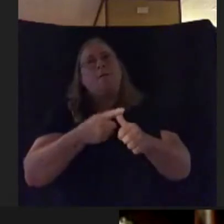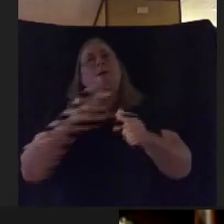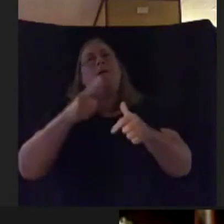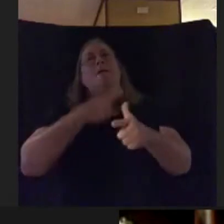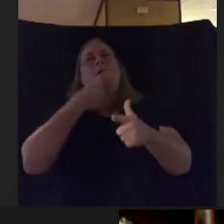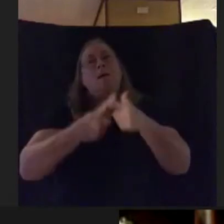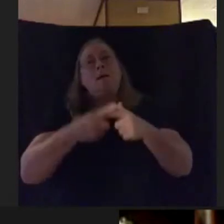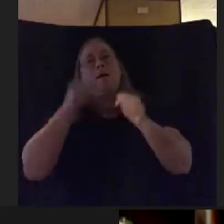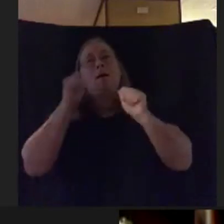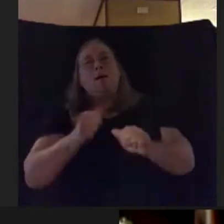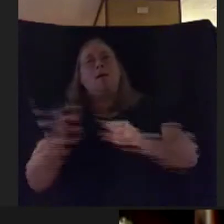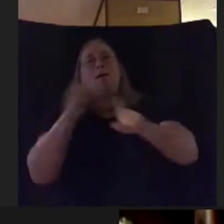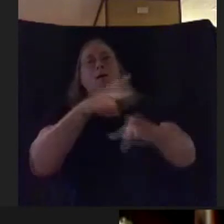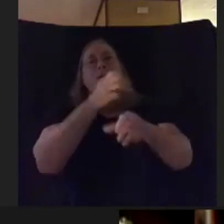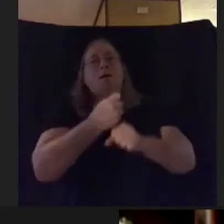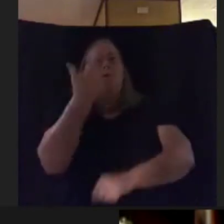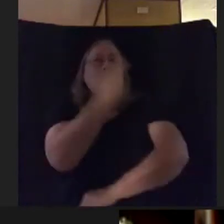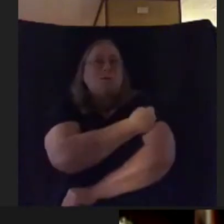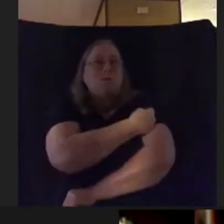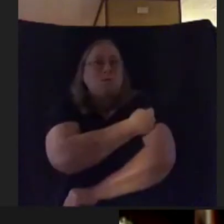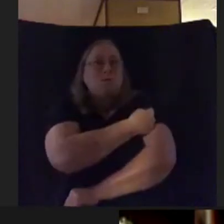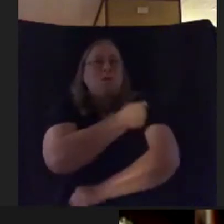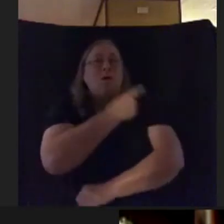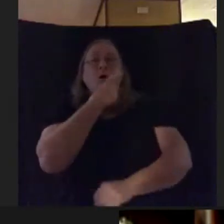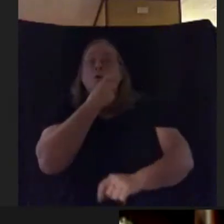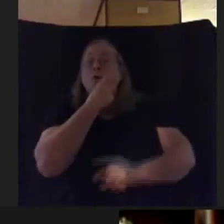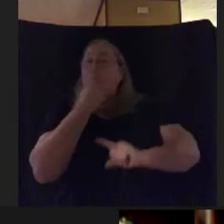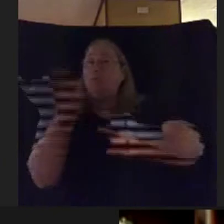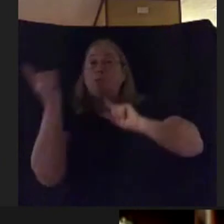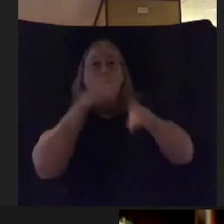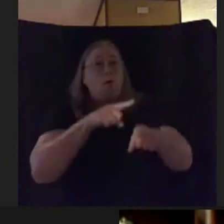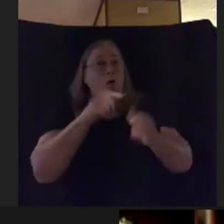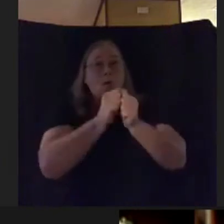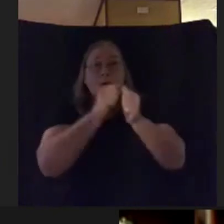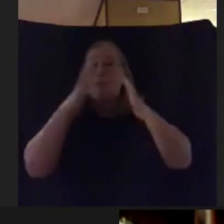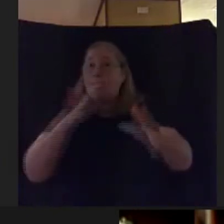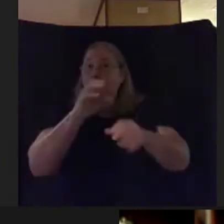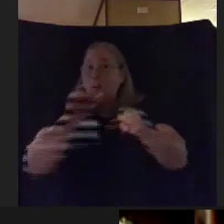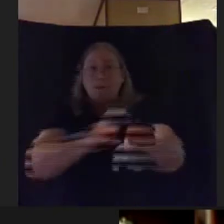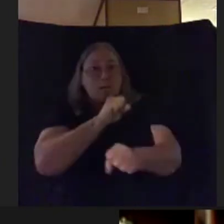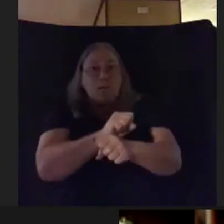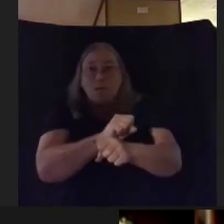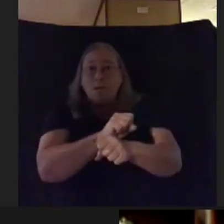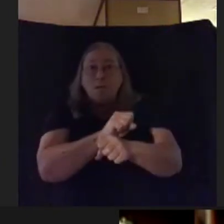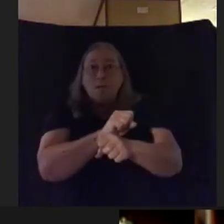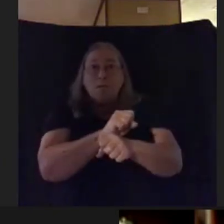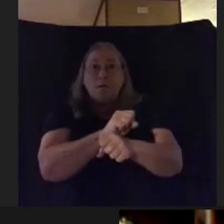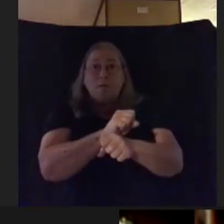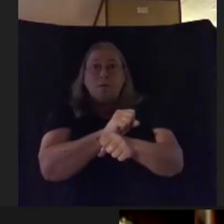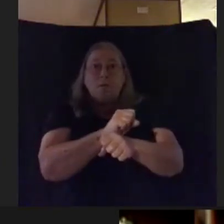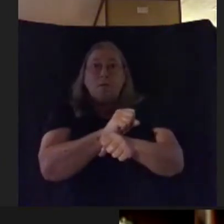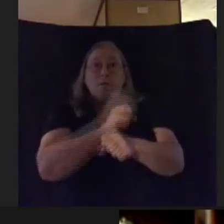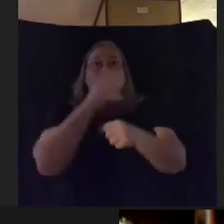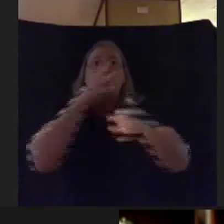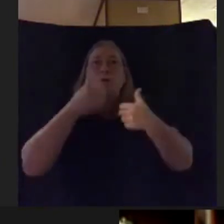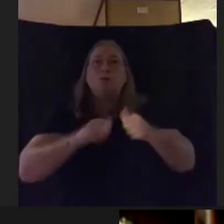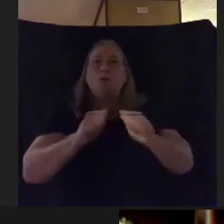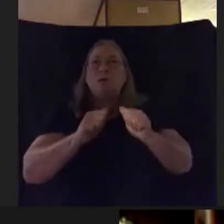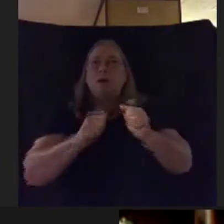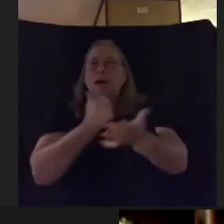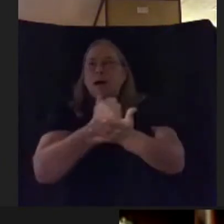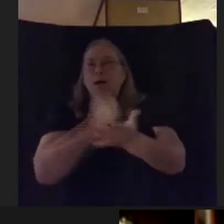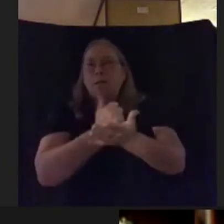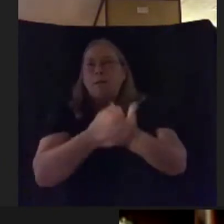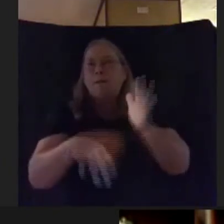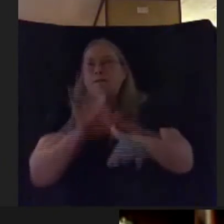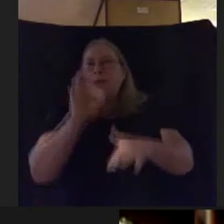site. Anyone who comes to the site that doesn't have a vaccination appointment, we'll help you try to find out some